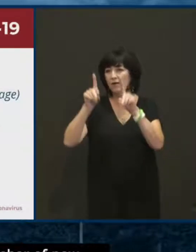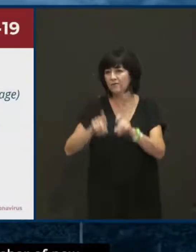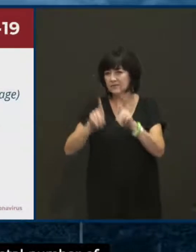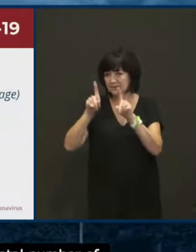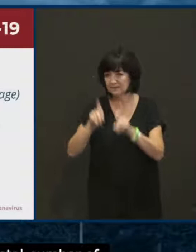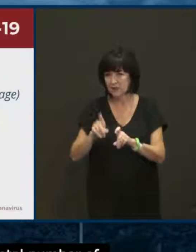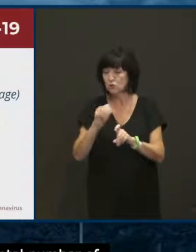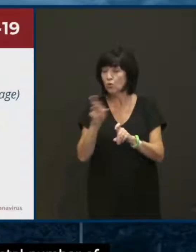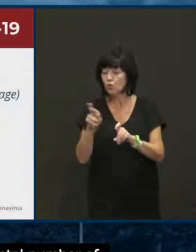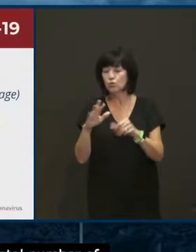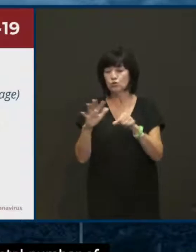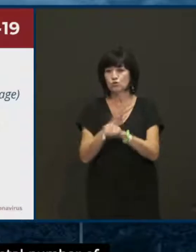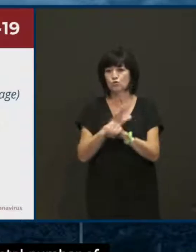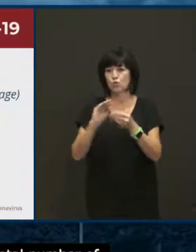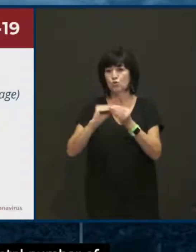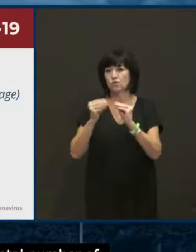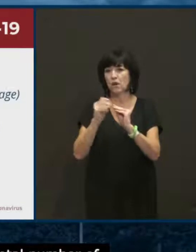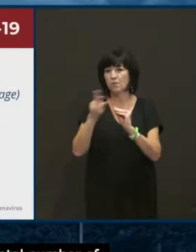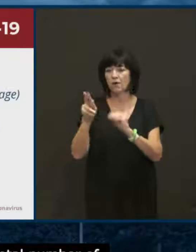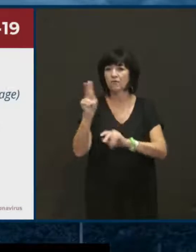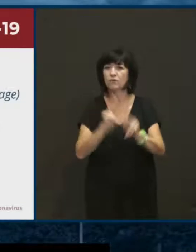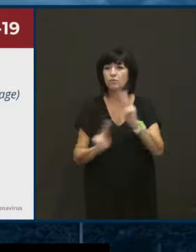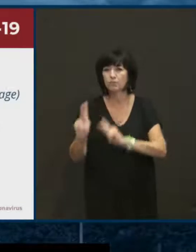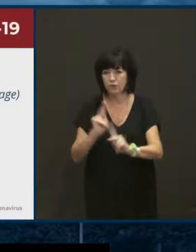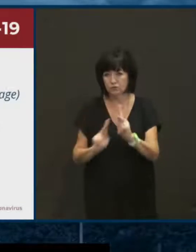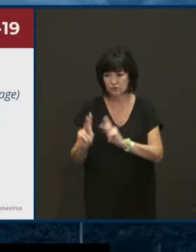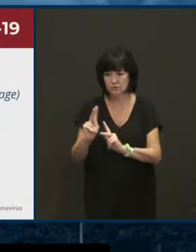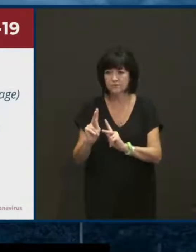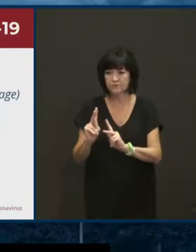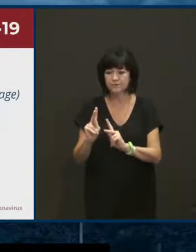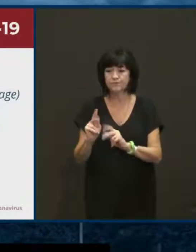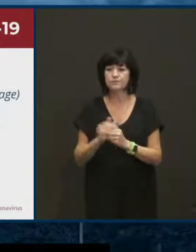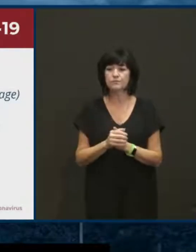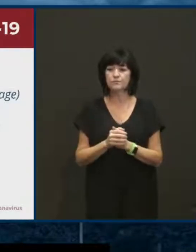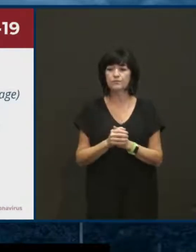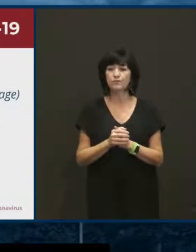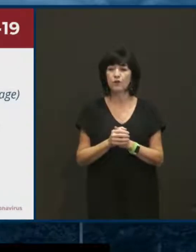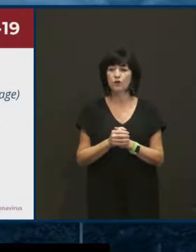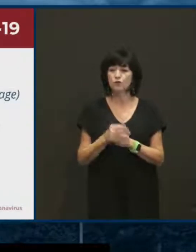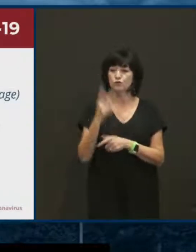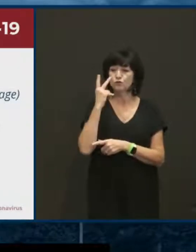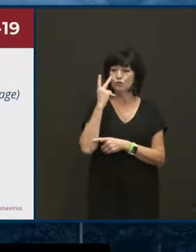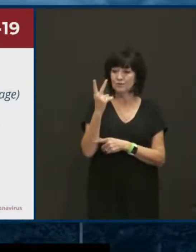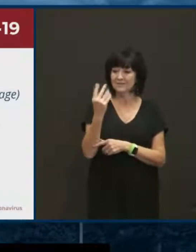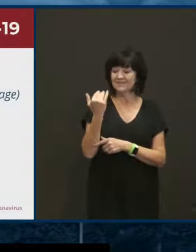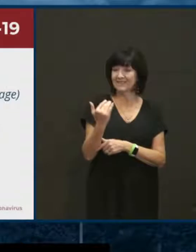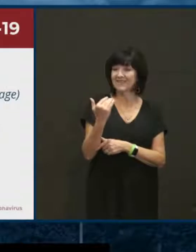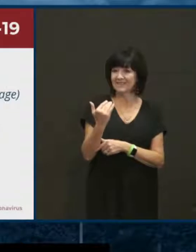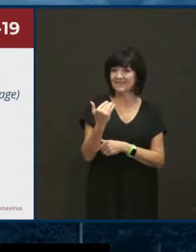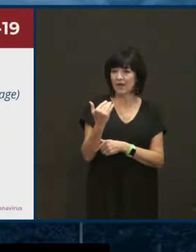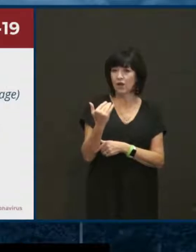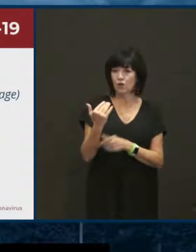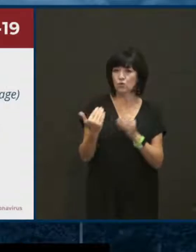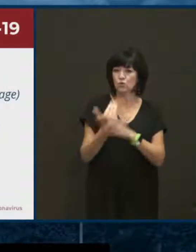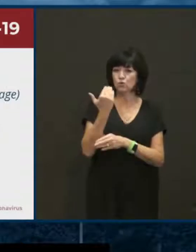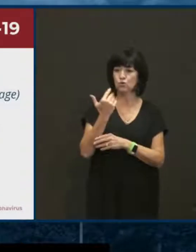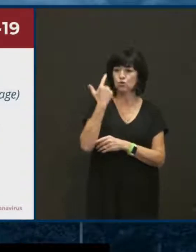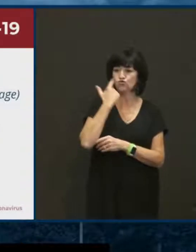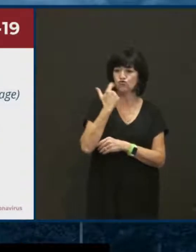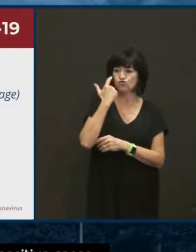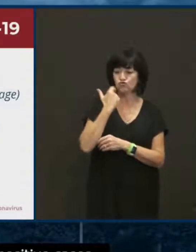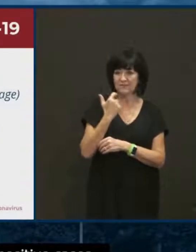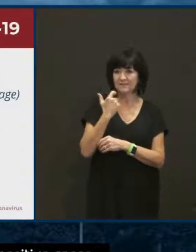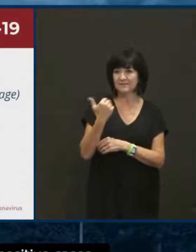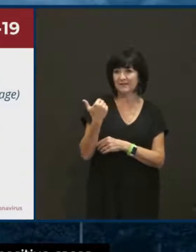of persons. And so you can see the bottom measure is that new positive cases per day on the 7-day